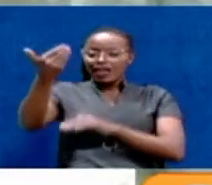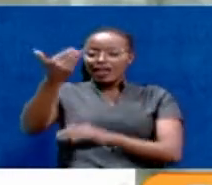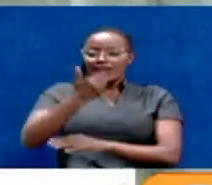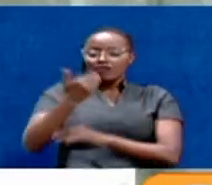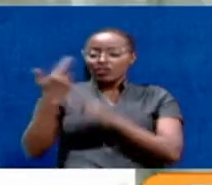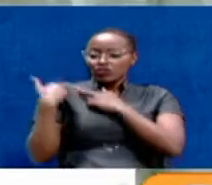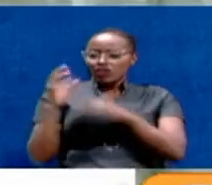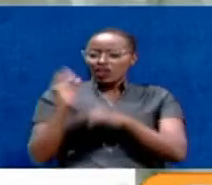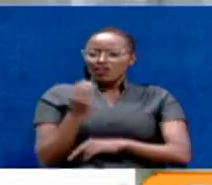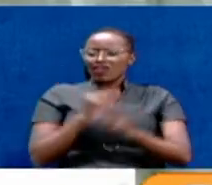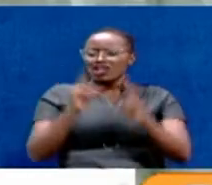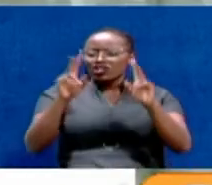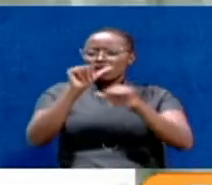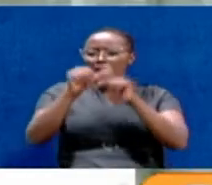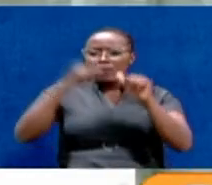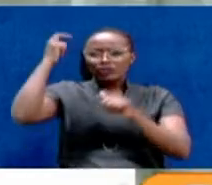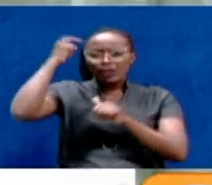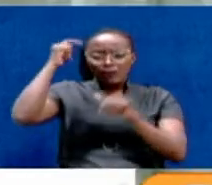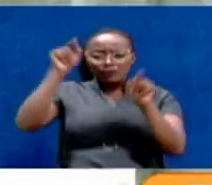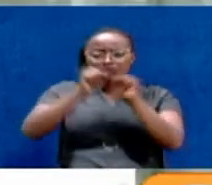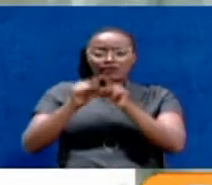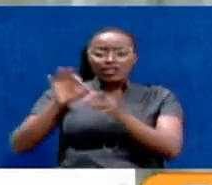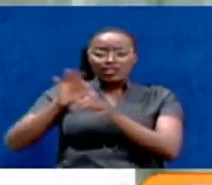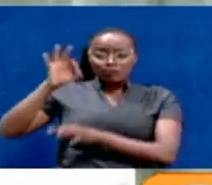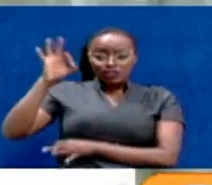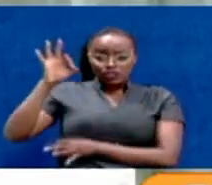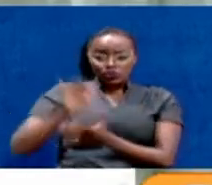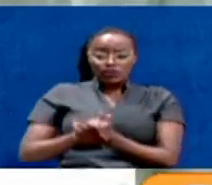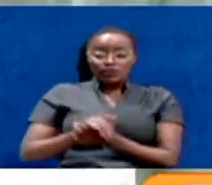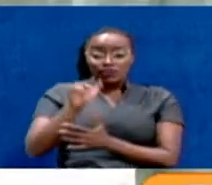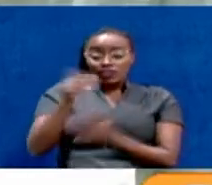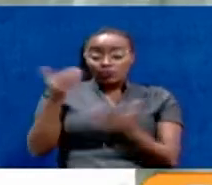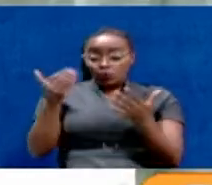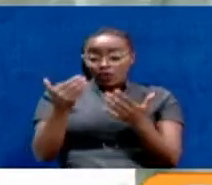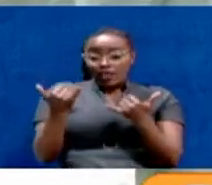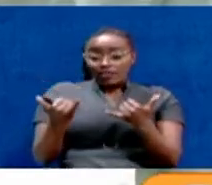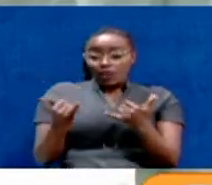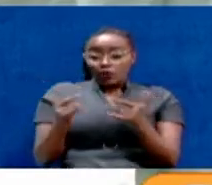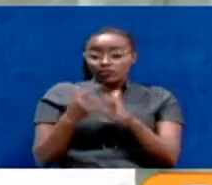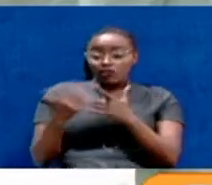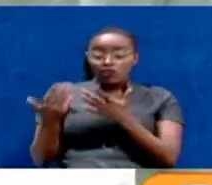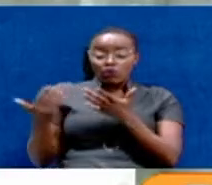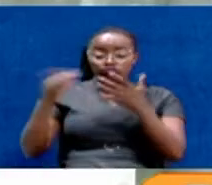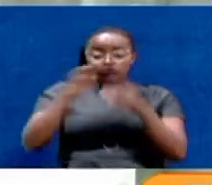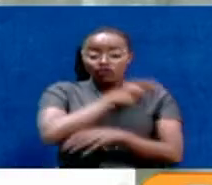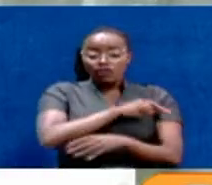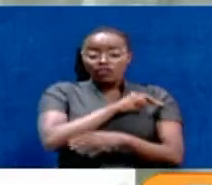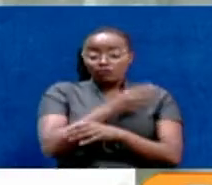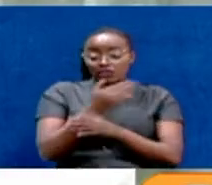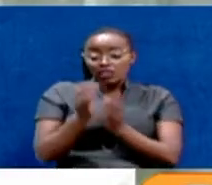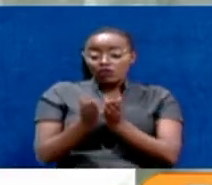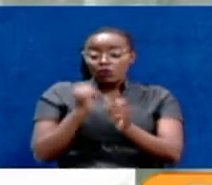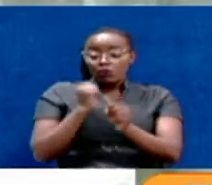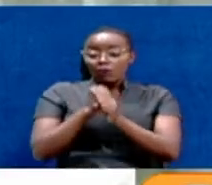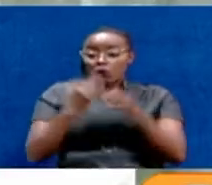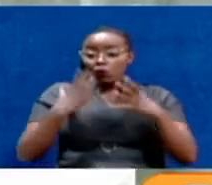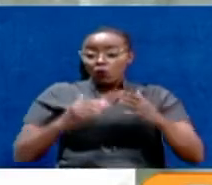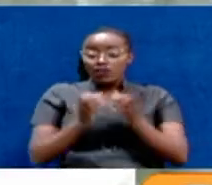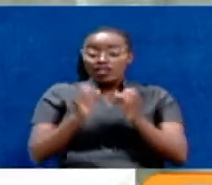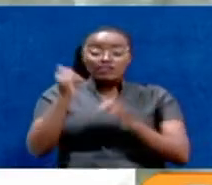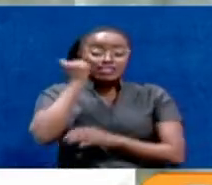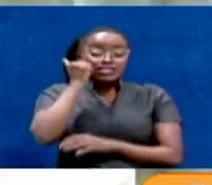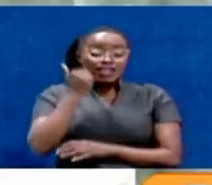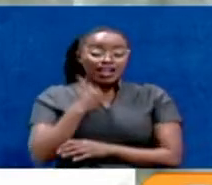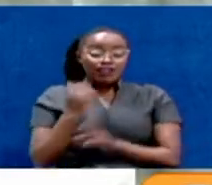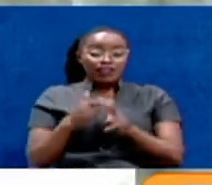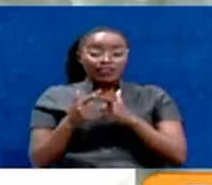our duty. Issues of mental and issues of spiritual, that is where now we bring the mission to seafarers to come on board. If they are sick,